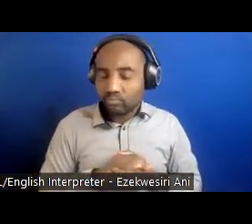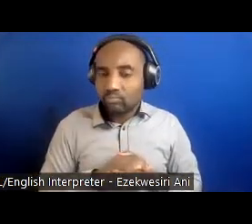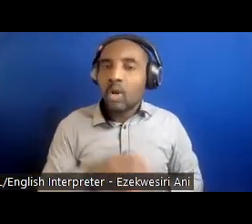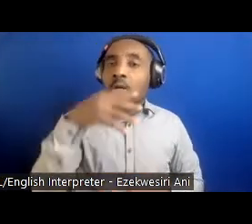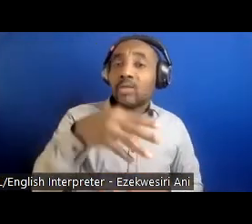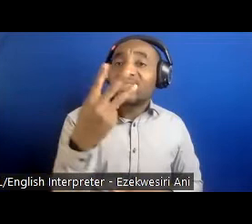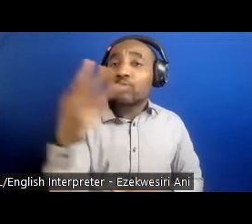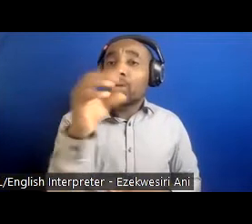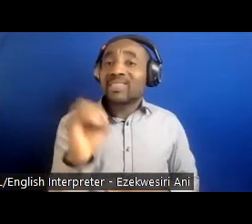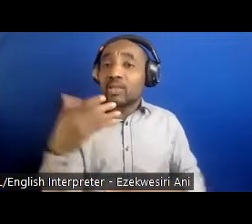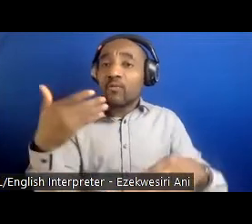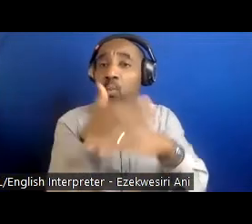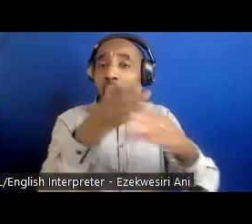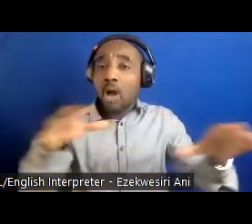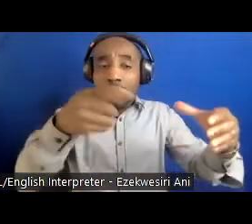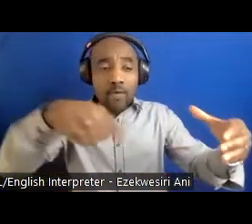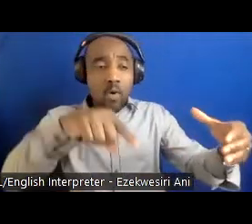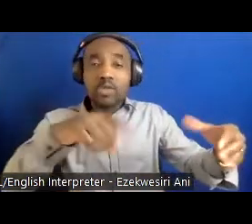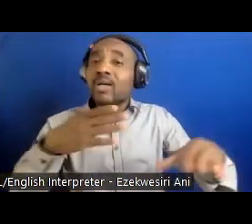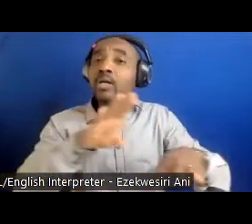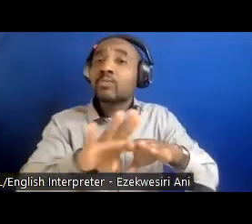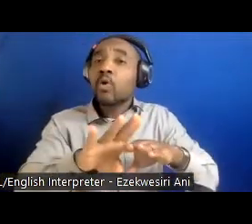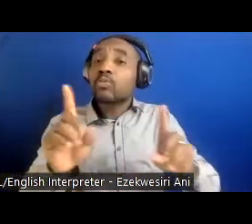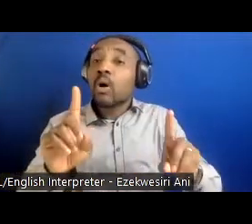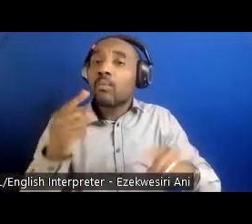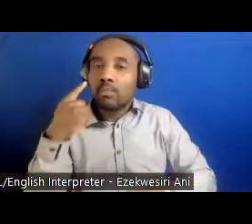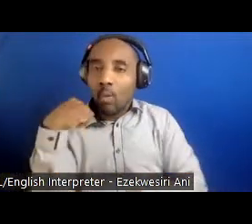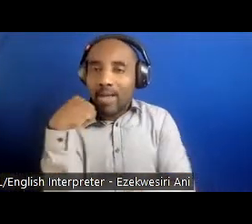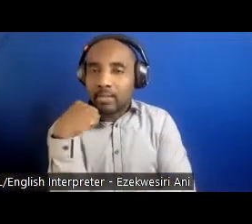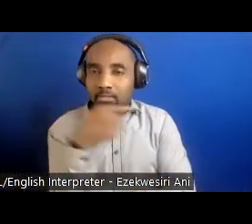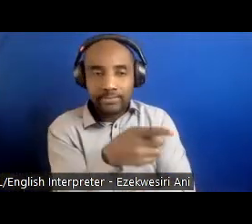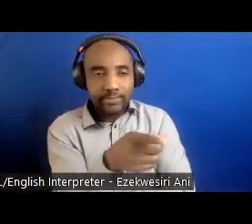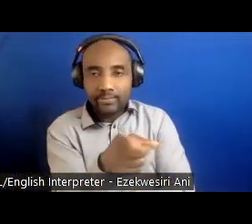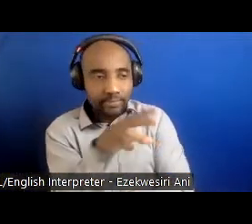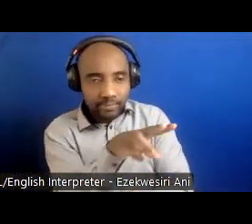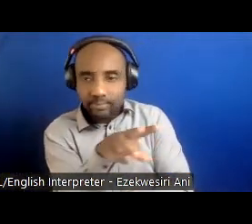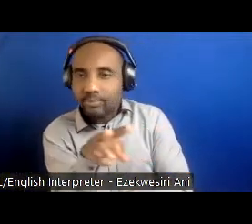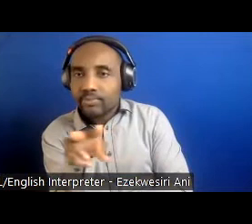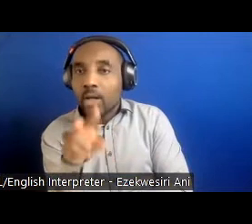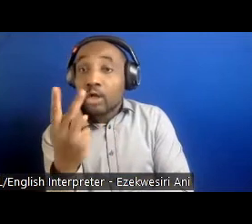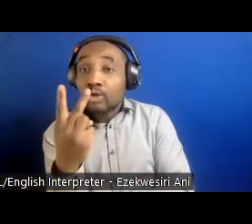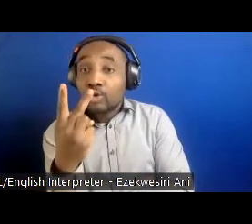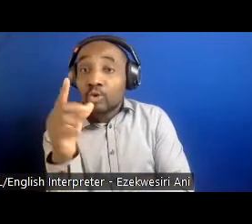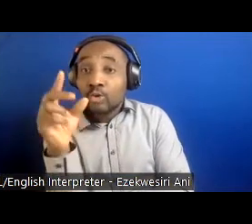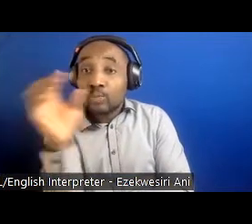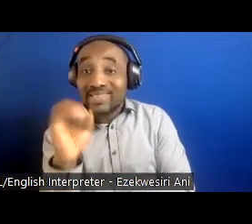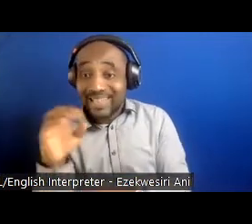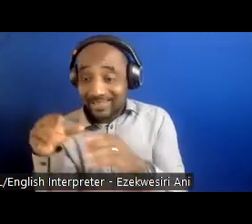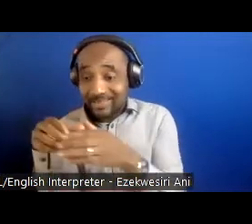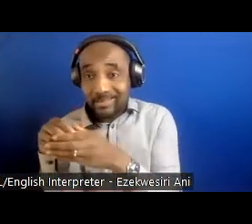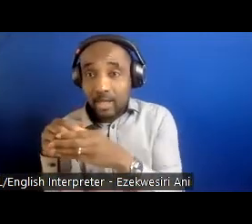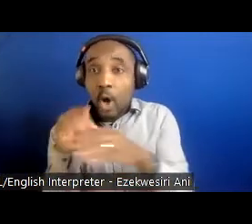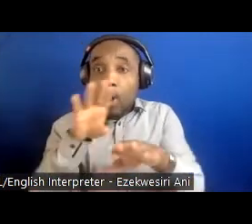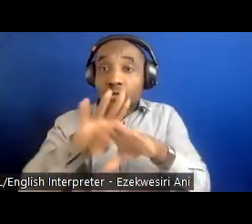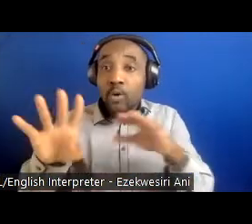93% of the workforce in sport is white. Only 2% of sports coaches are Black or